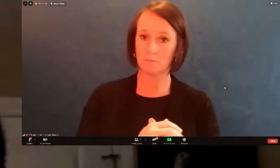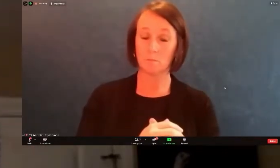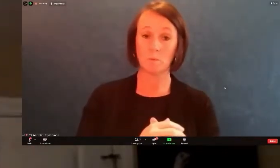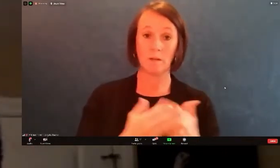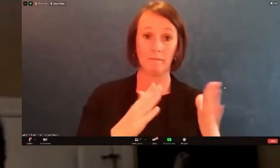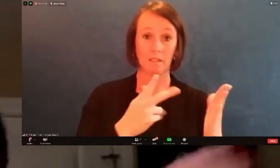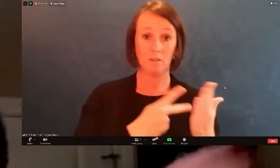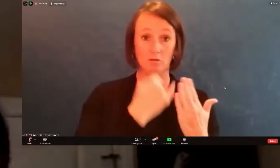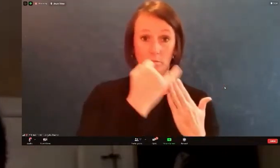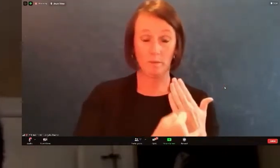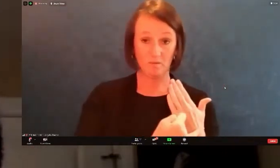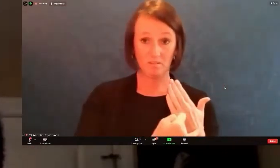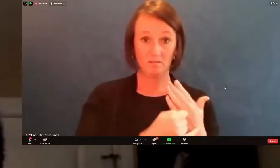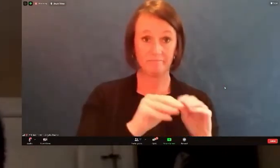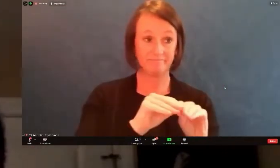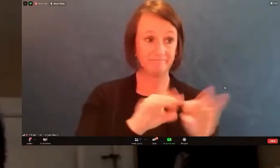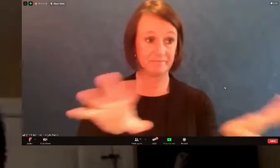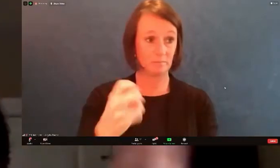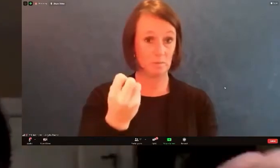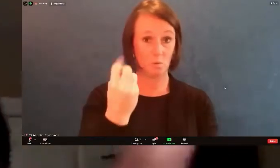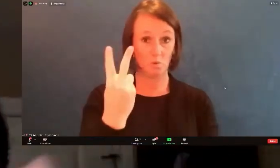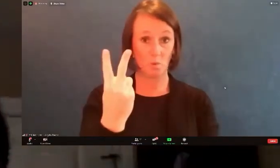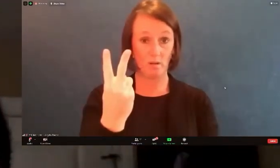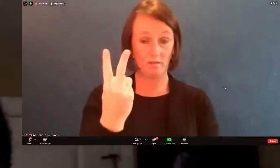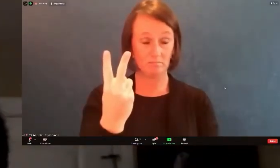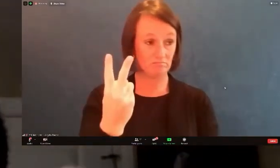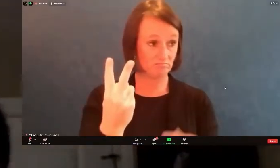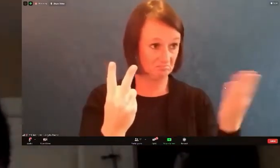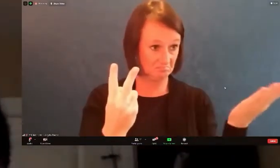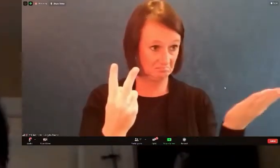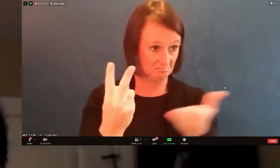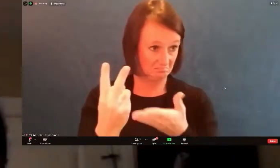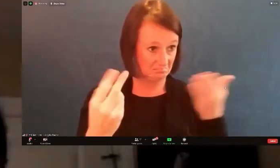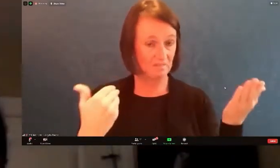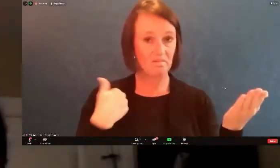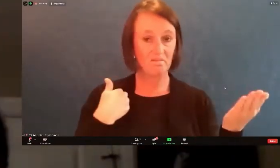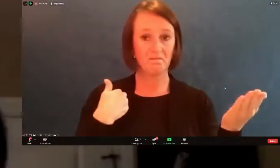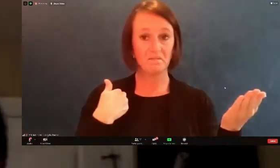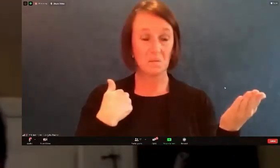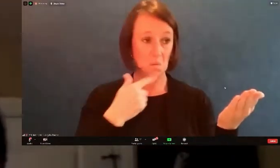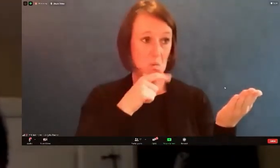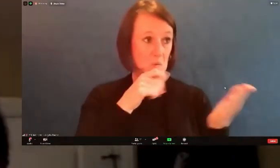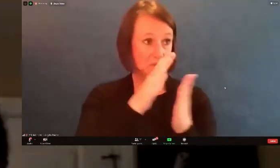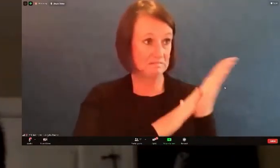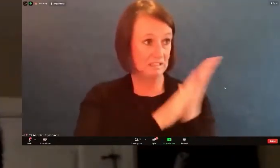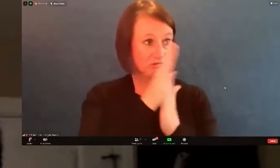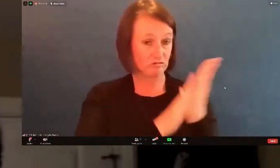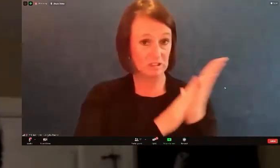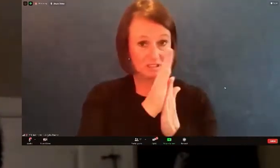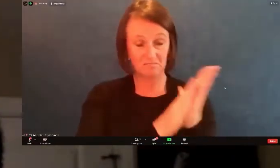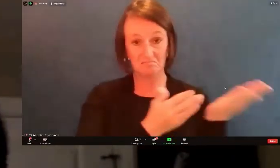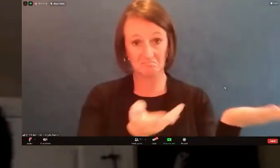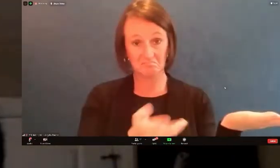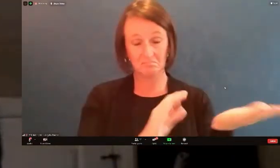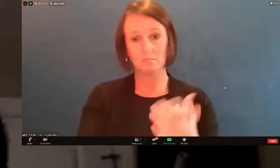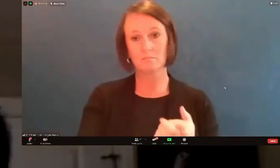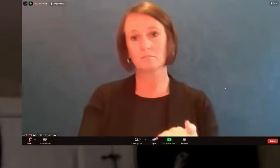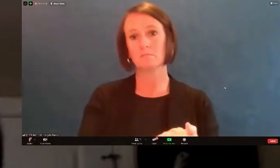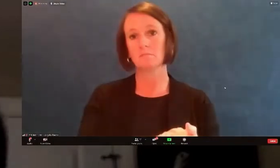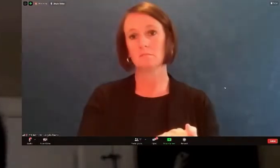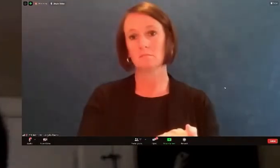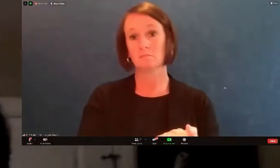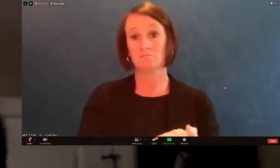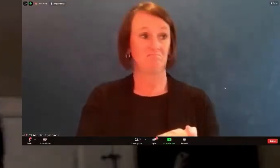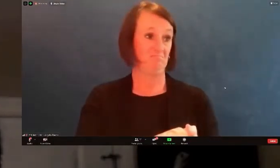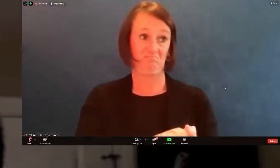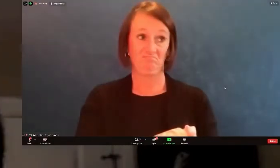I can go to all 12 and say, this is what I have, who's interested? Now, they may not be